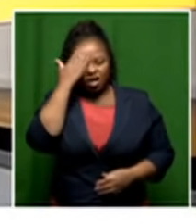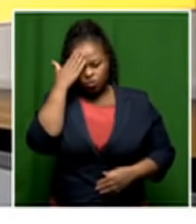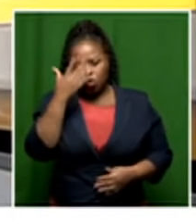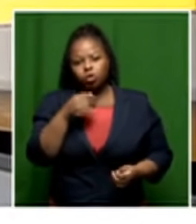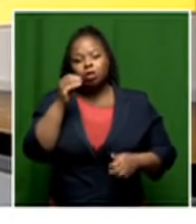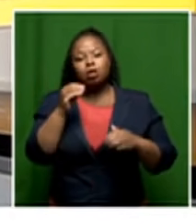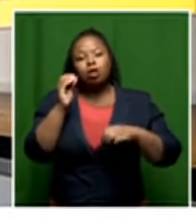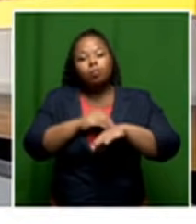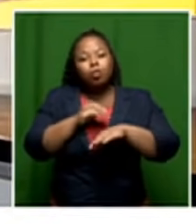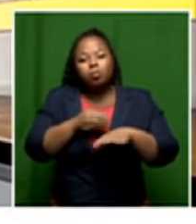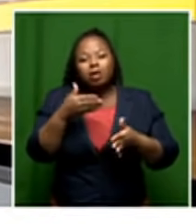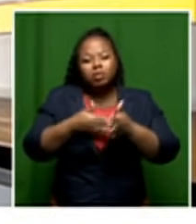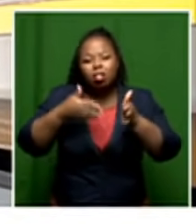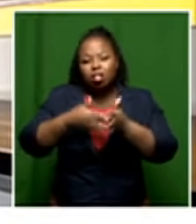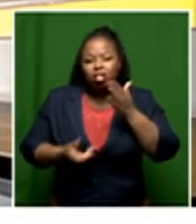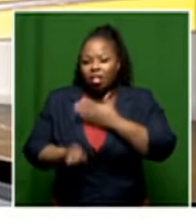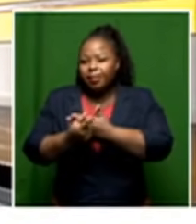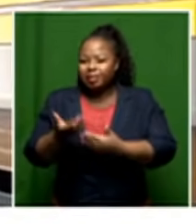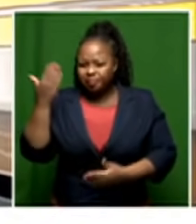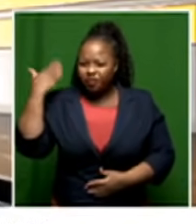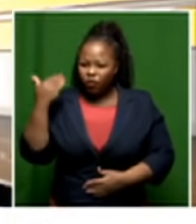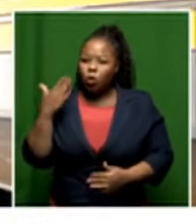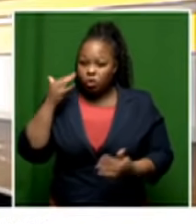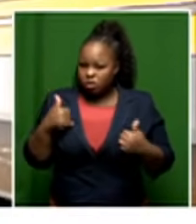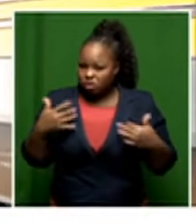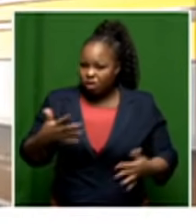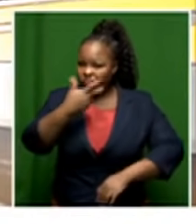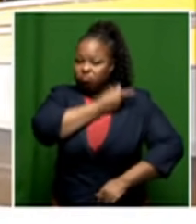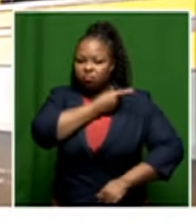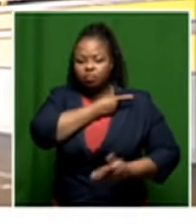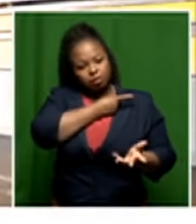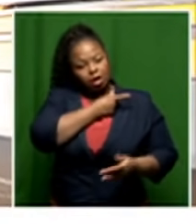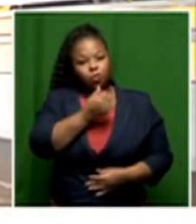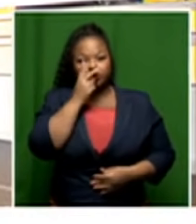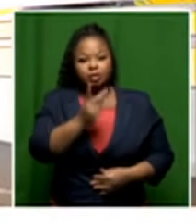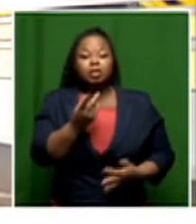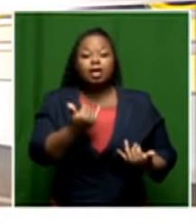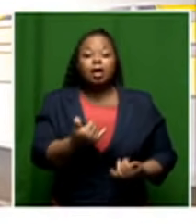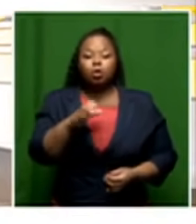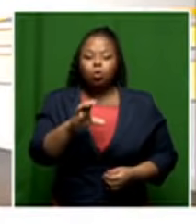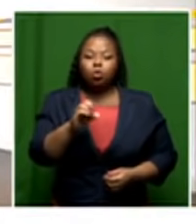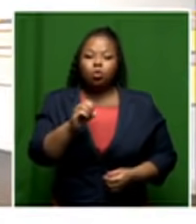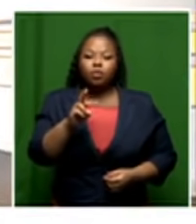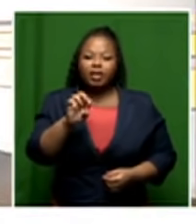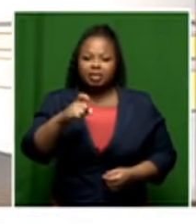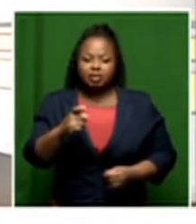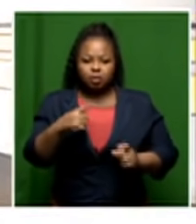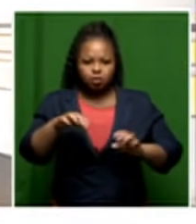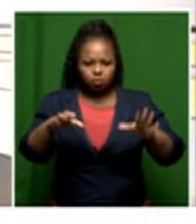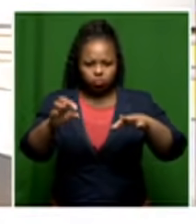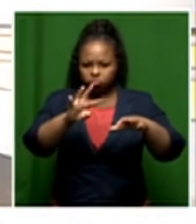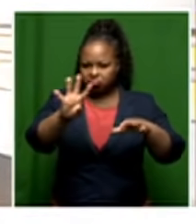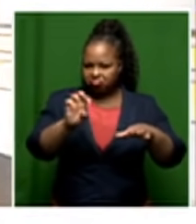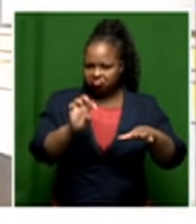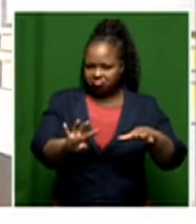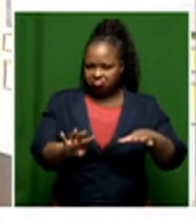that have been in the way of South Africa pushing ahead with regard to getting lots of vaccines. I see now COVAX has also got a massive question mark